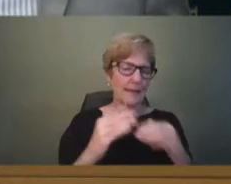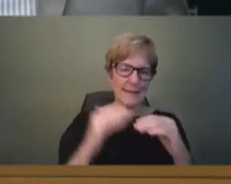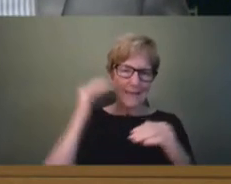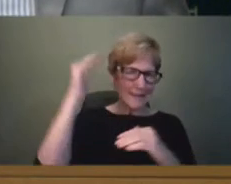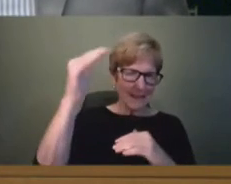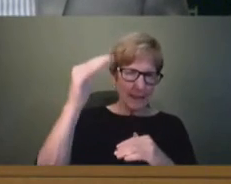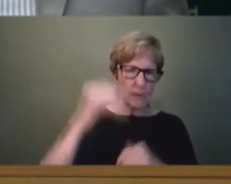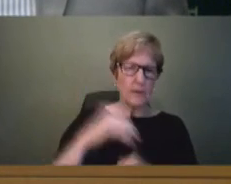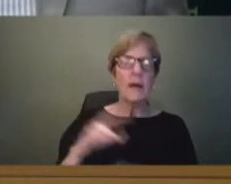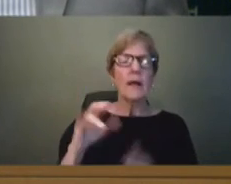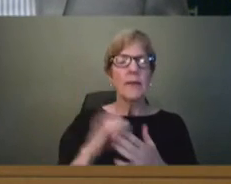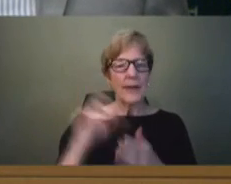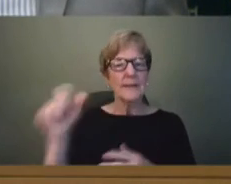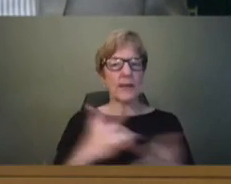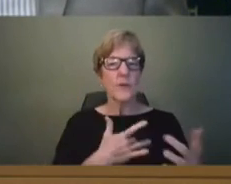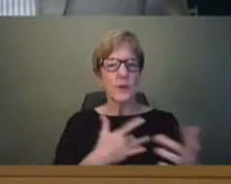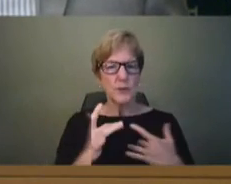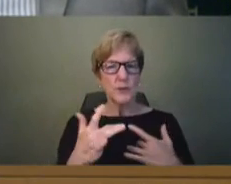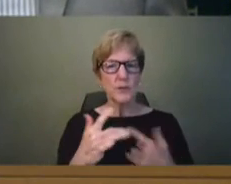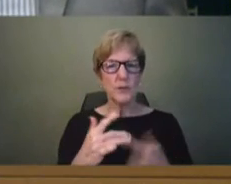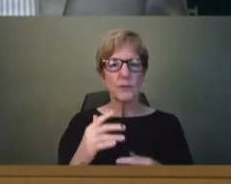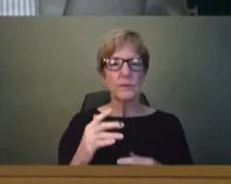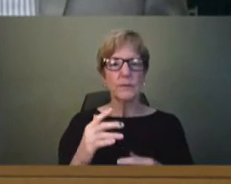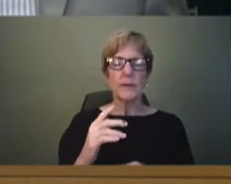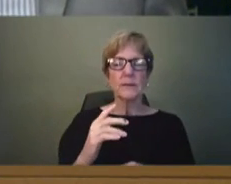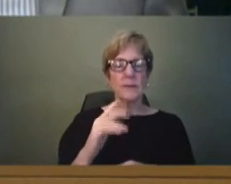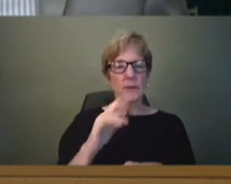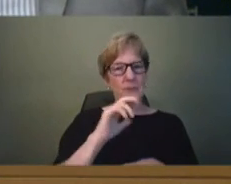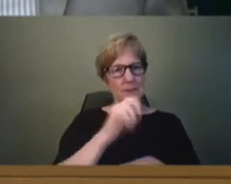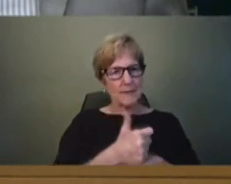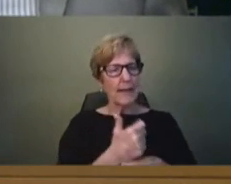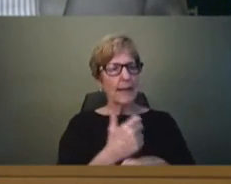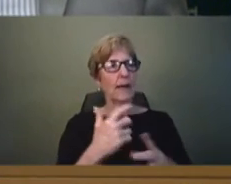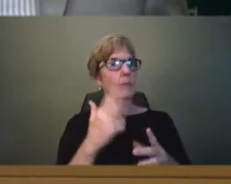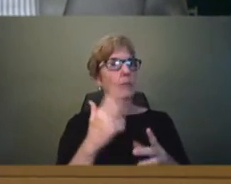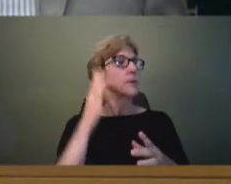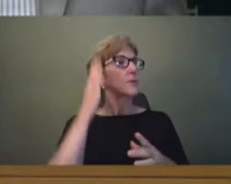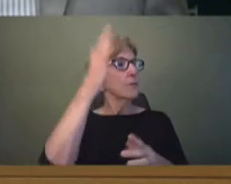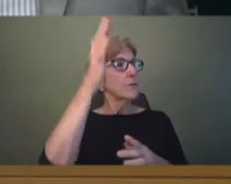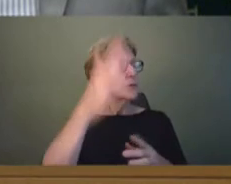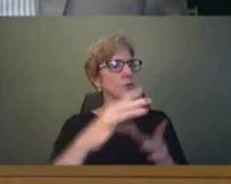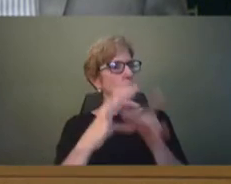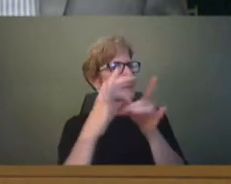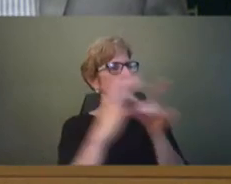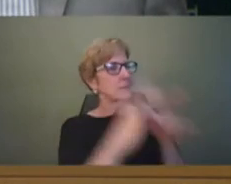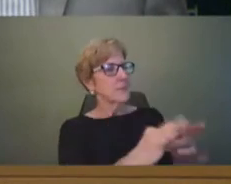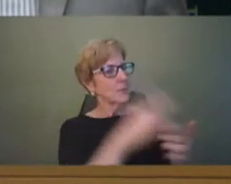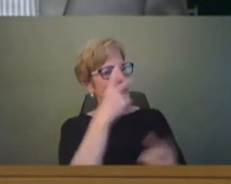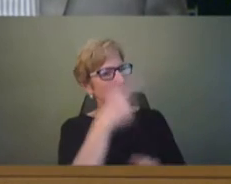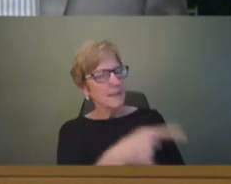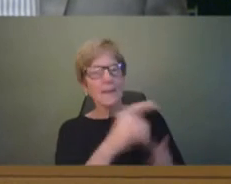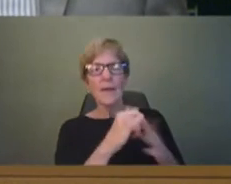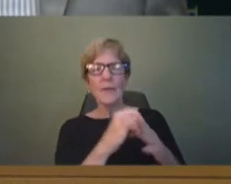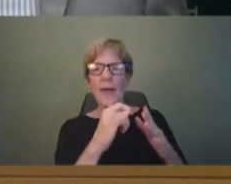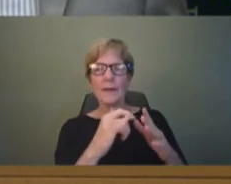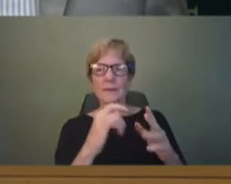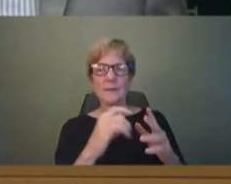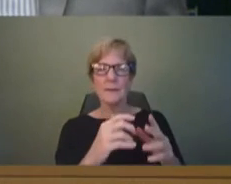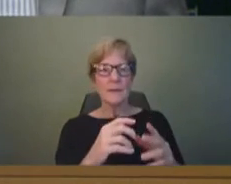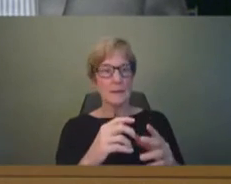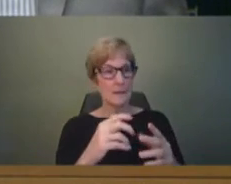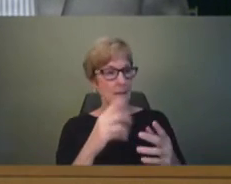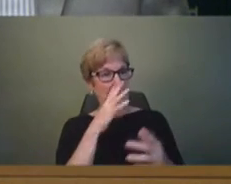concern and then generally you know setting a precedent of with all the future development that this area will see are we going to kind of ignore the Udo or are we going